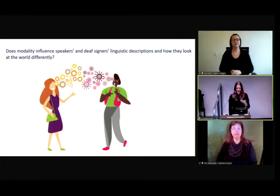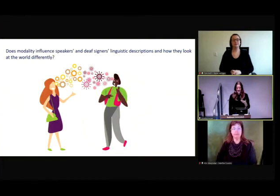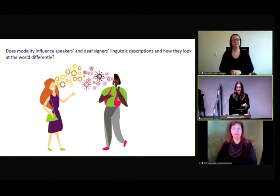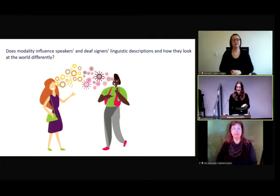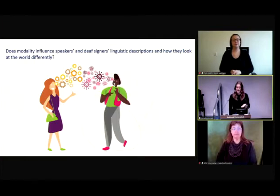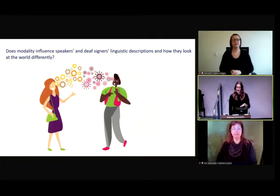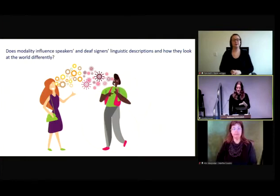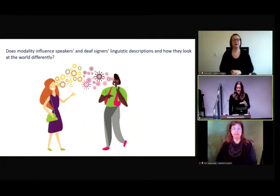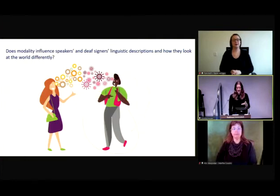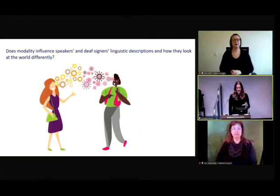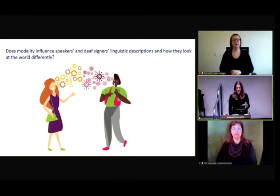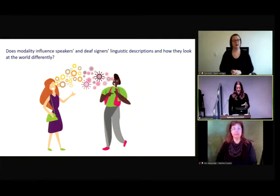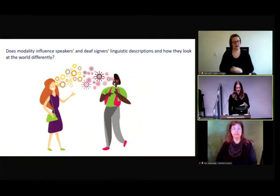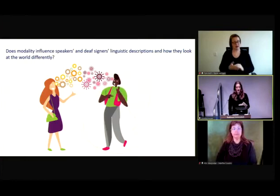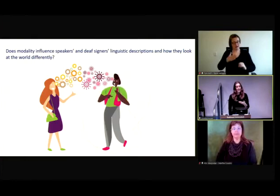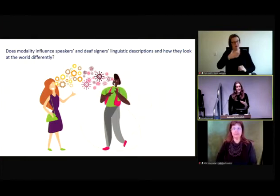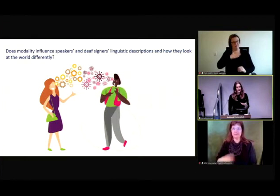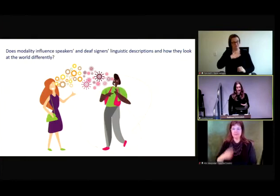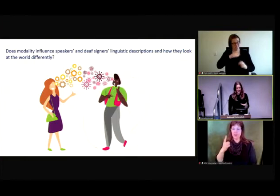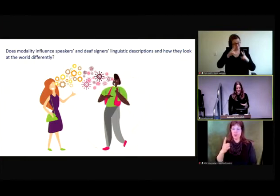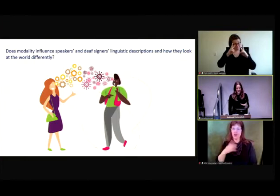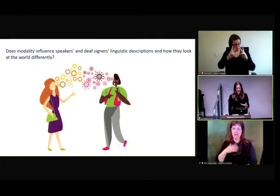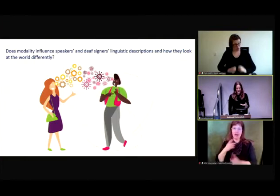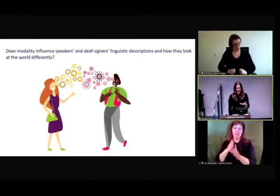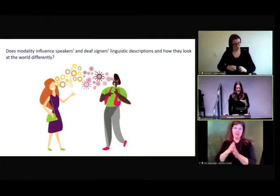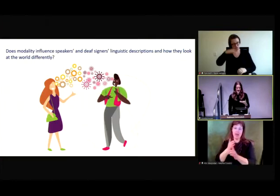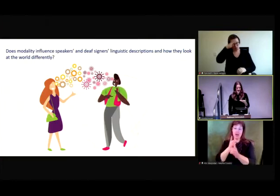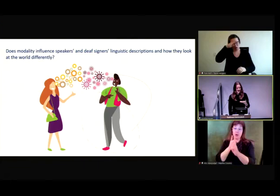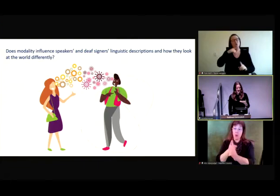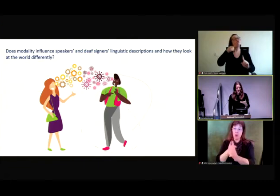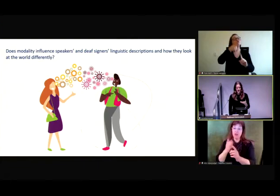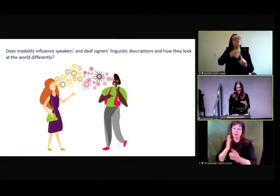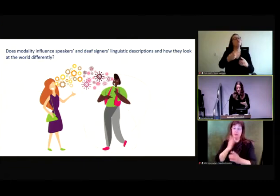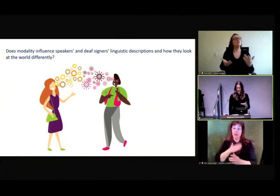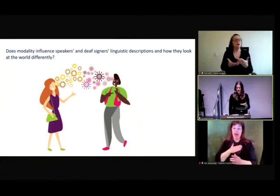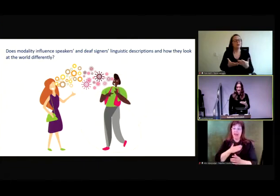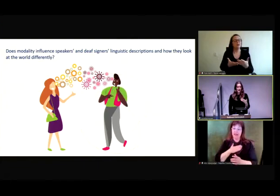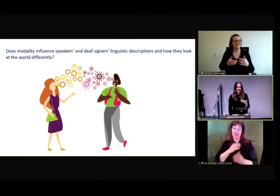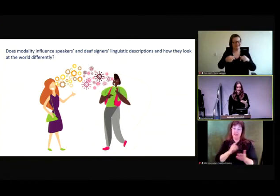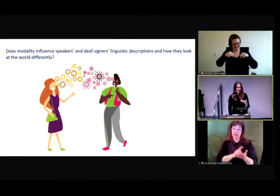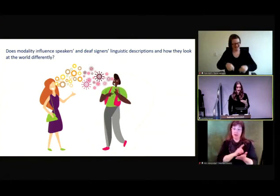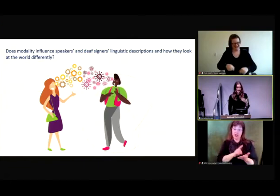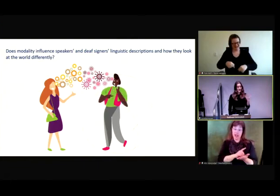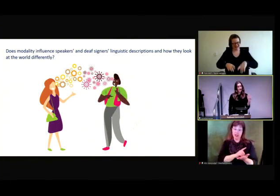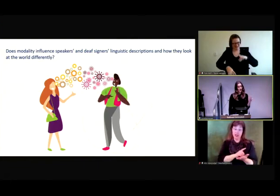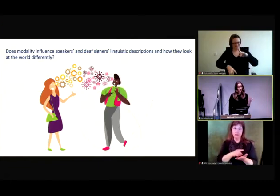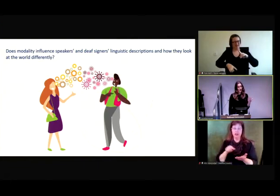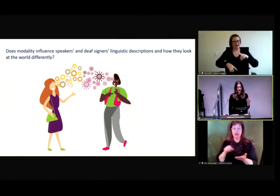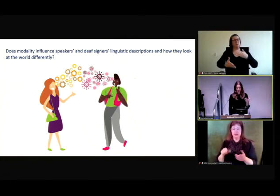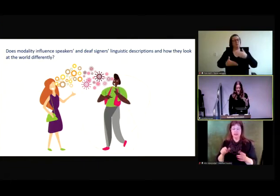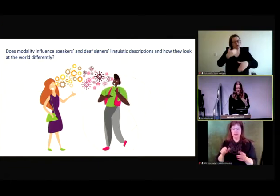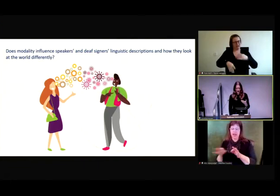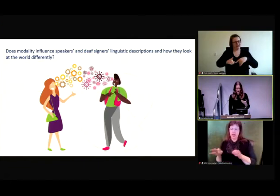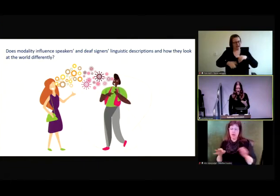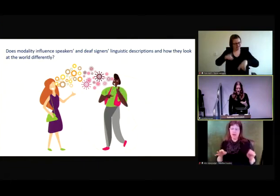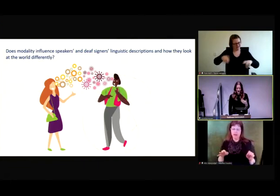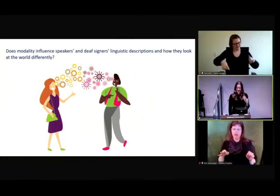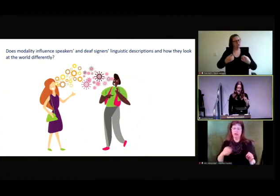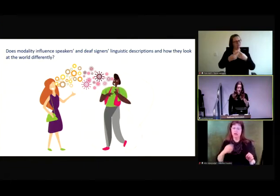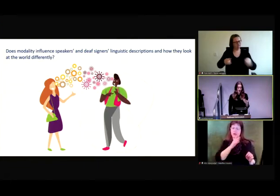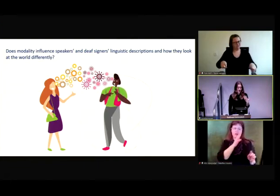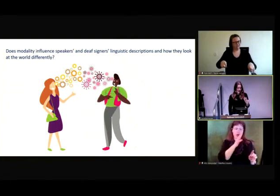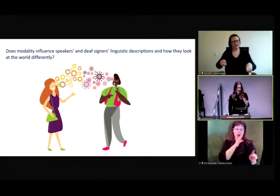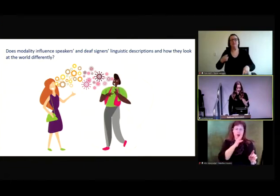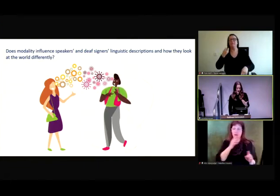One of the main goals of my dissertation was to ask, does this language diversity in modality, so vocal versus